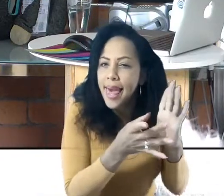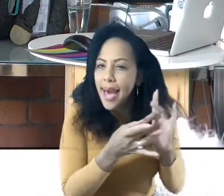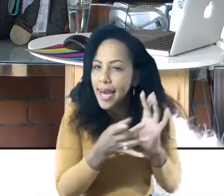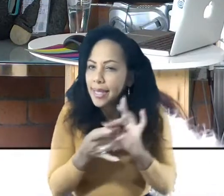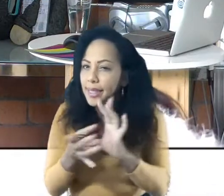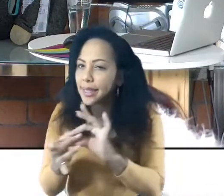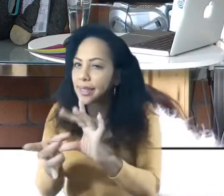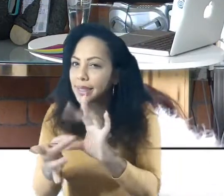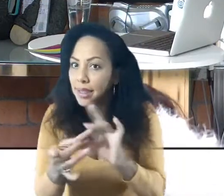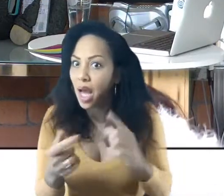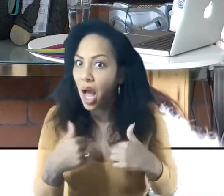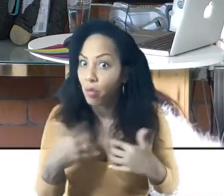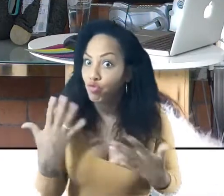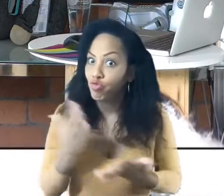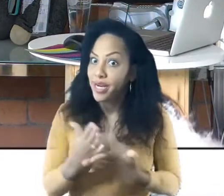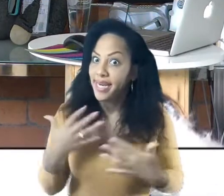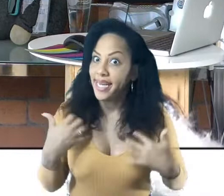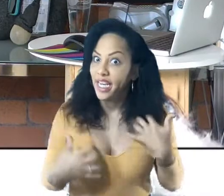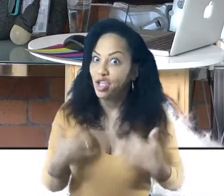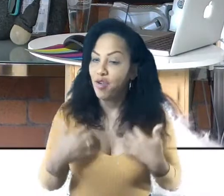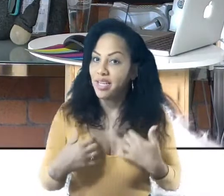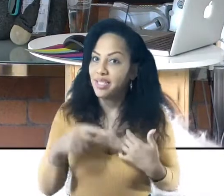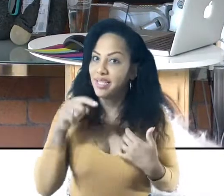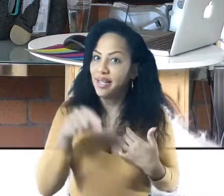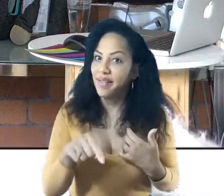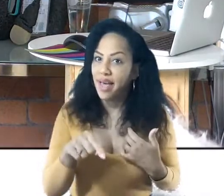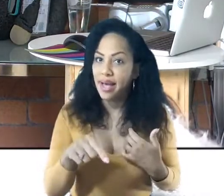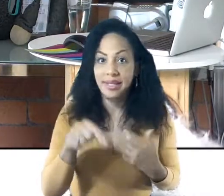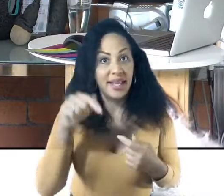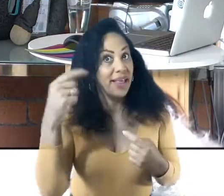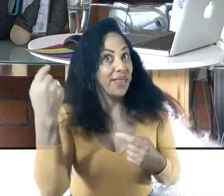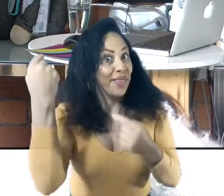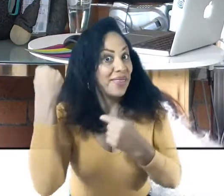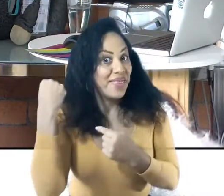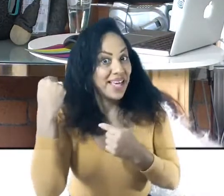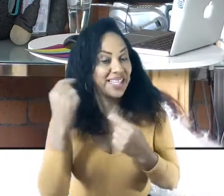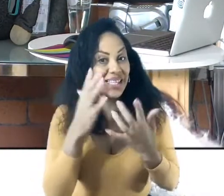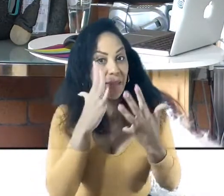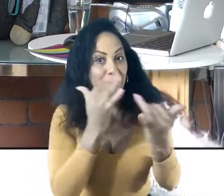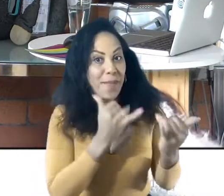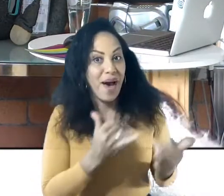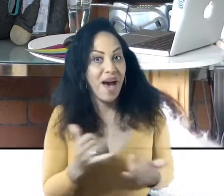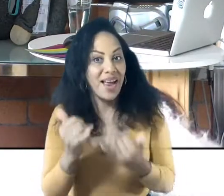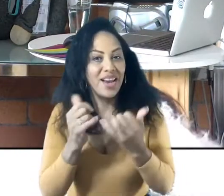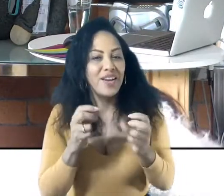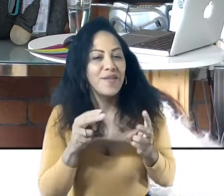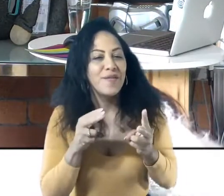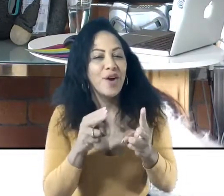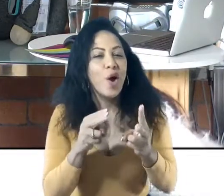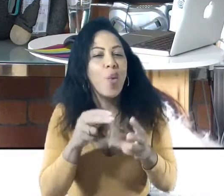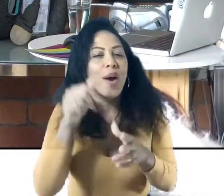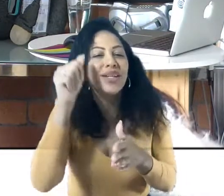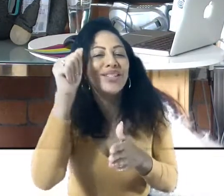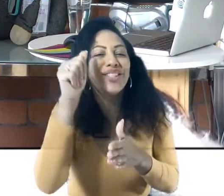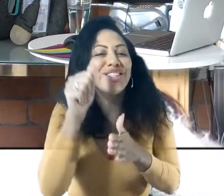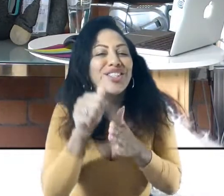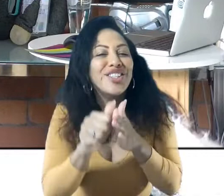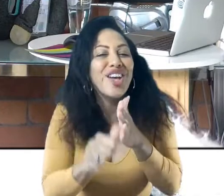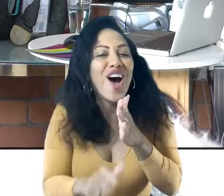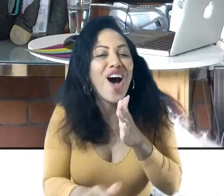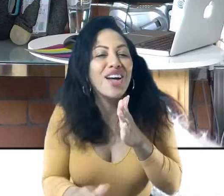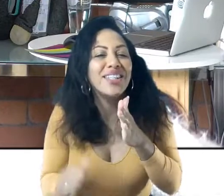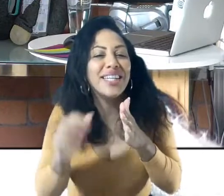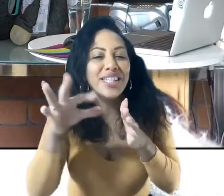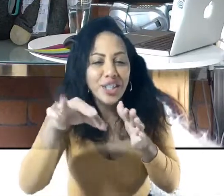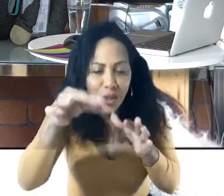in particular. And in this kind of pilot version, we're touching on it just a little bit. We've got the